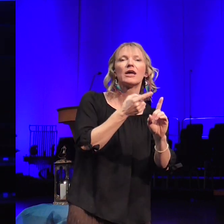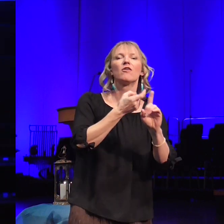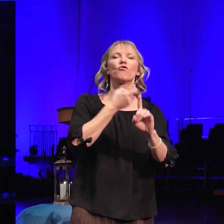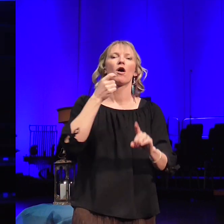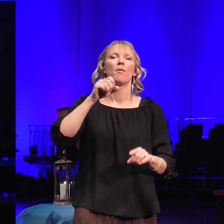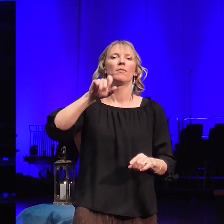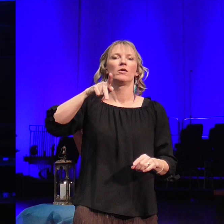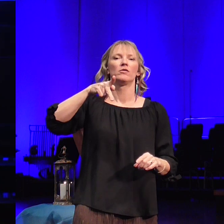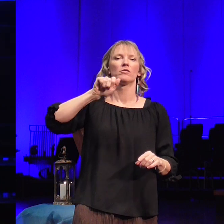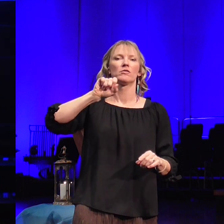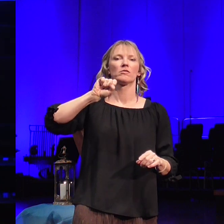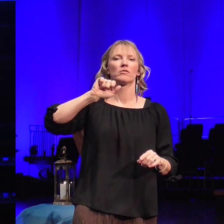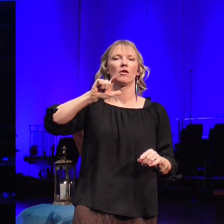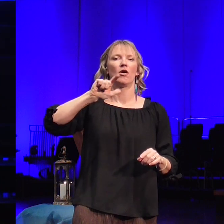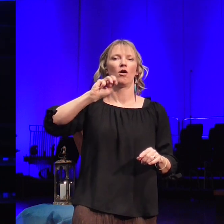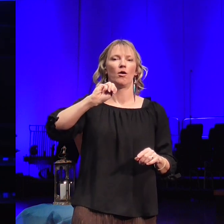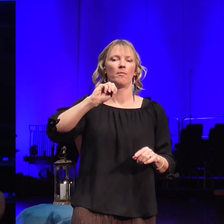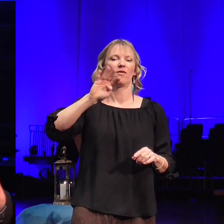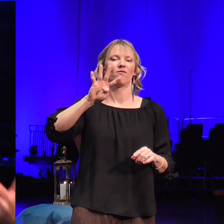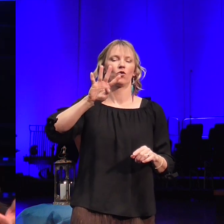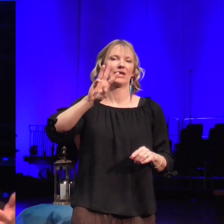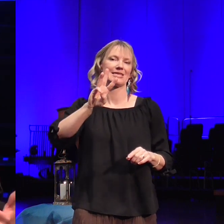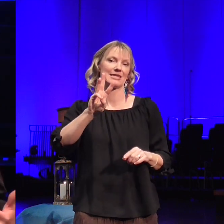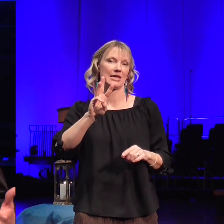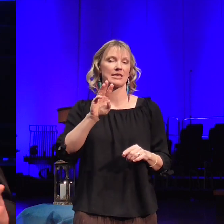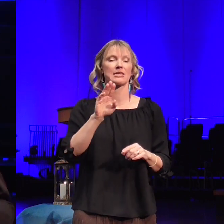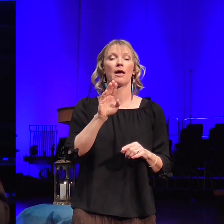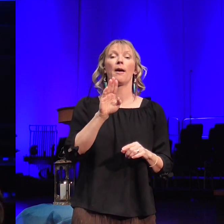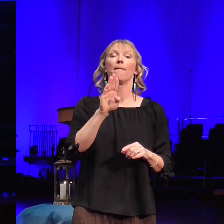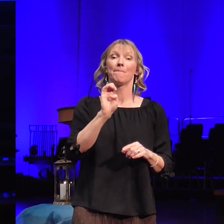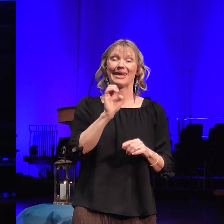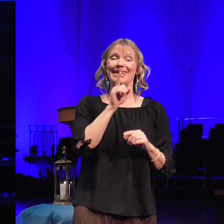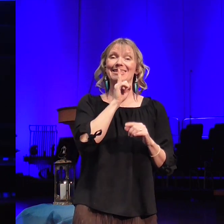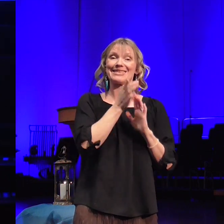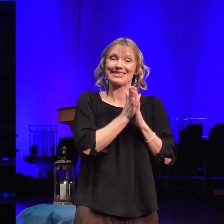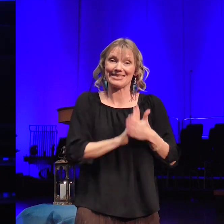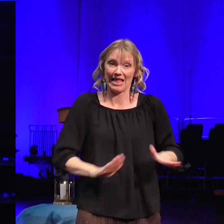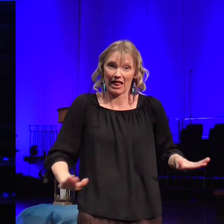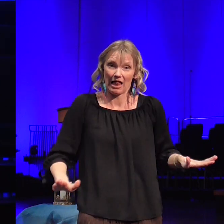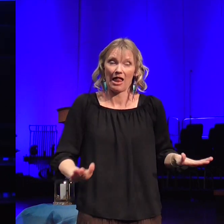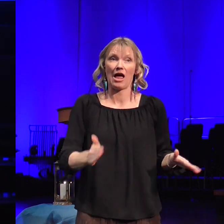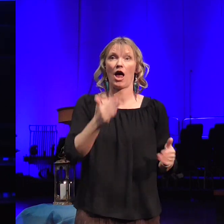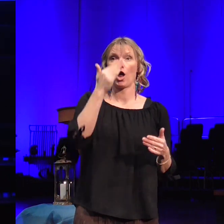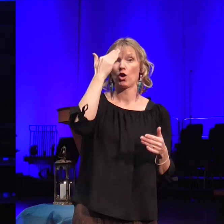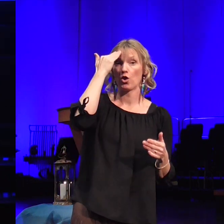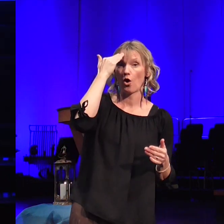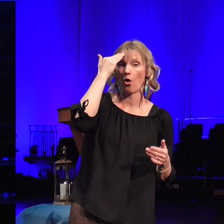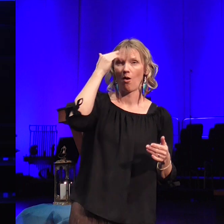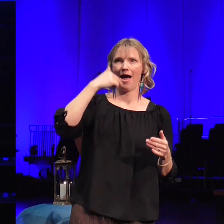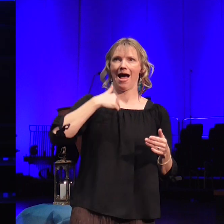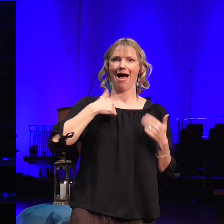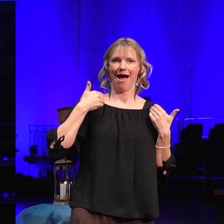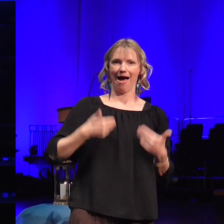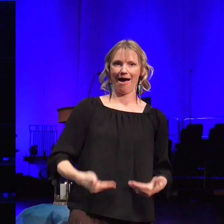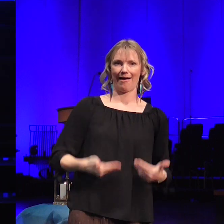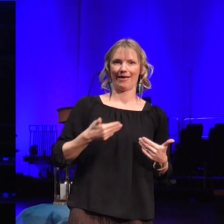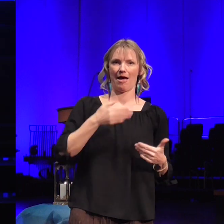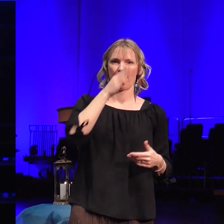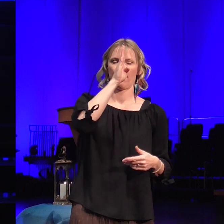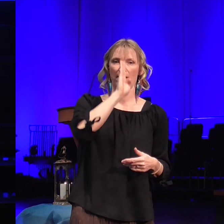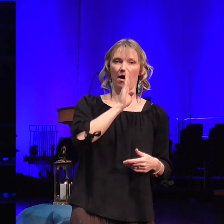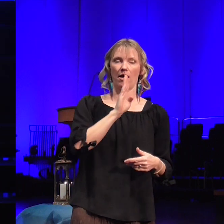Psalm 46 and those famous words, "Be still and know that I am God."